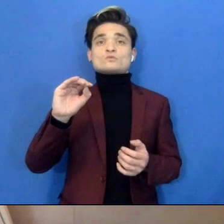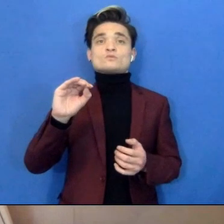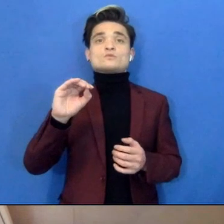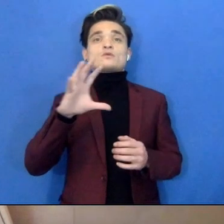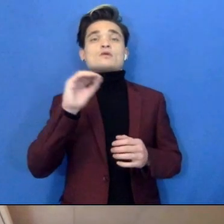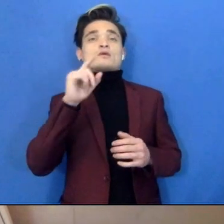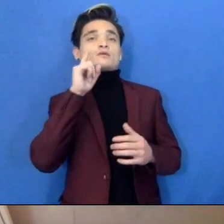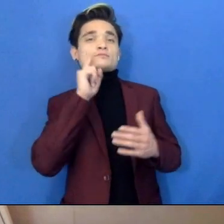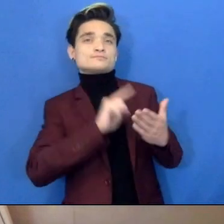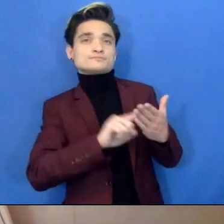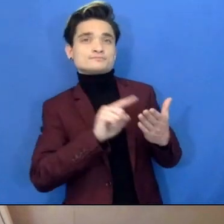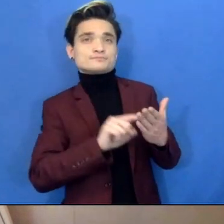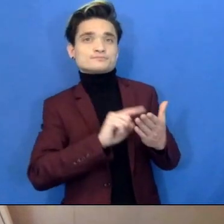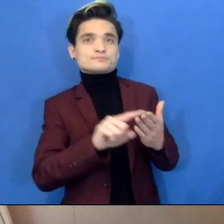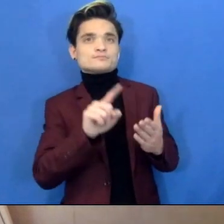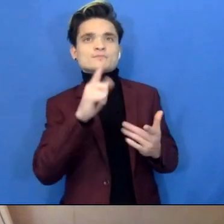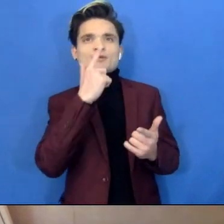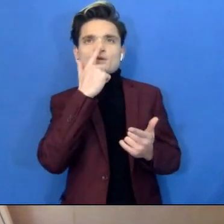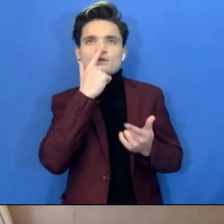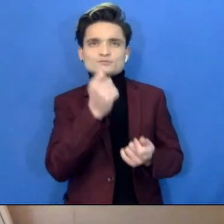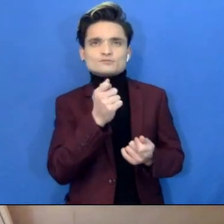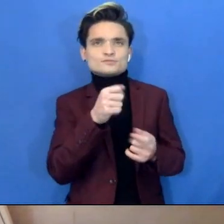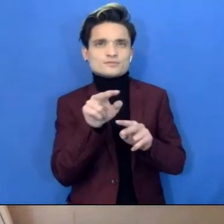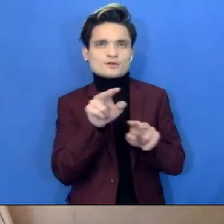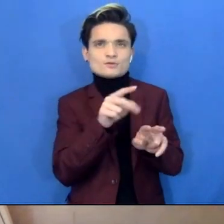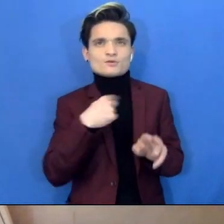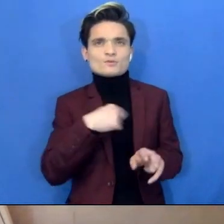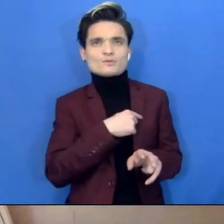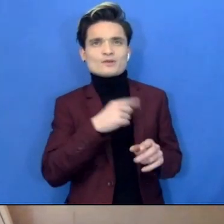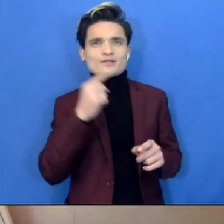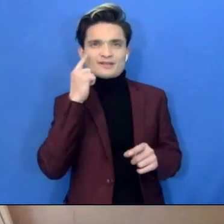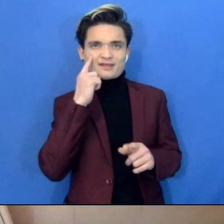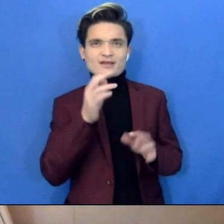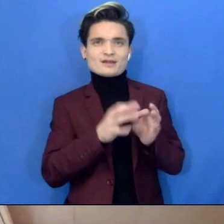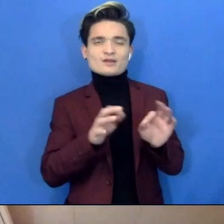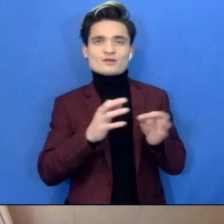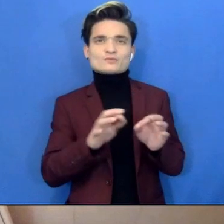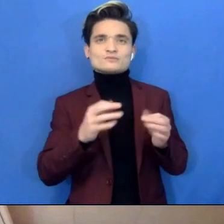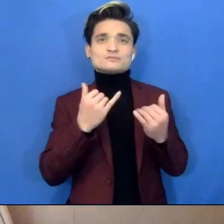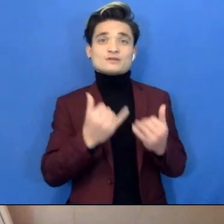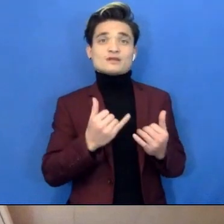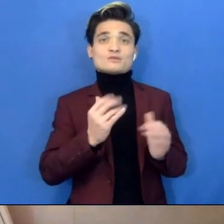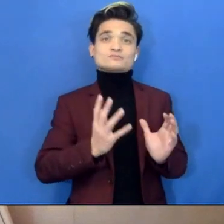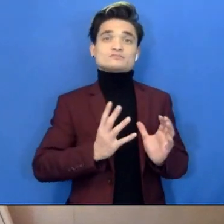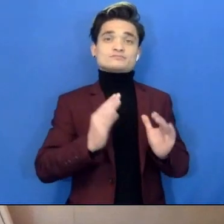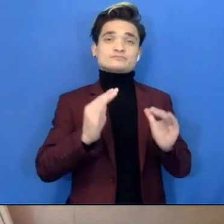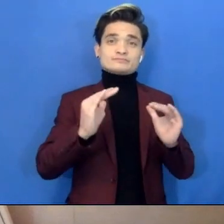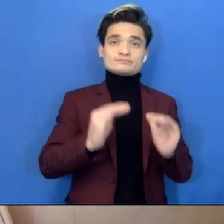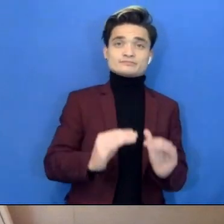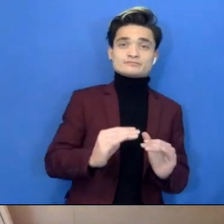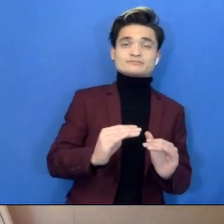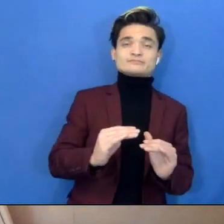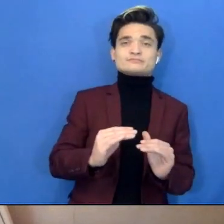think that language is becoming more informal, and so the older one actually has more hesitation marker. One thing that was interesting in Dr.